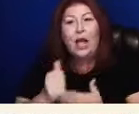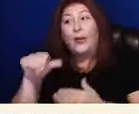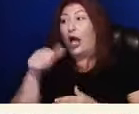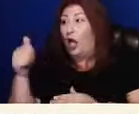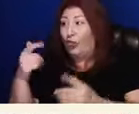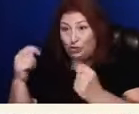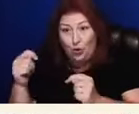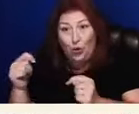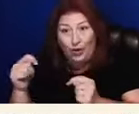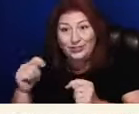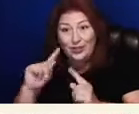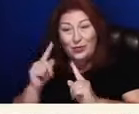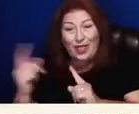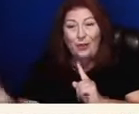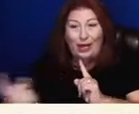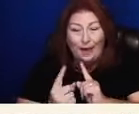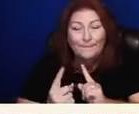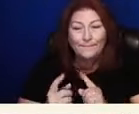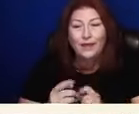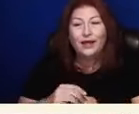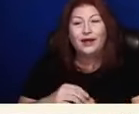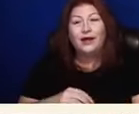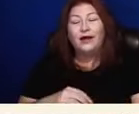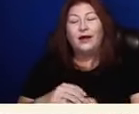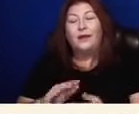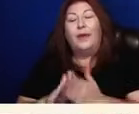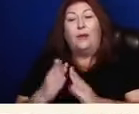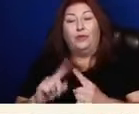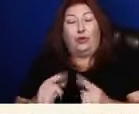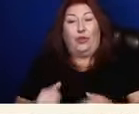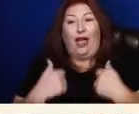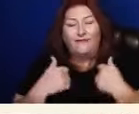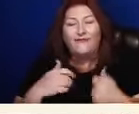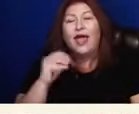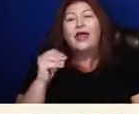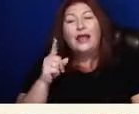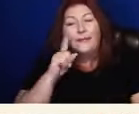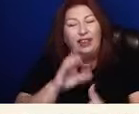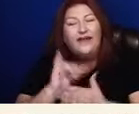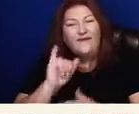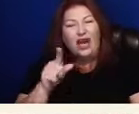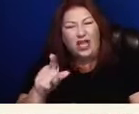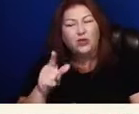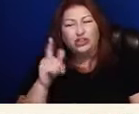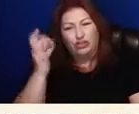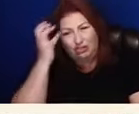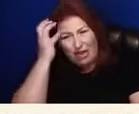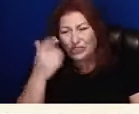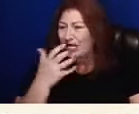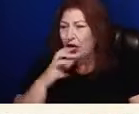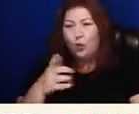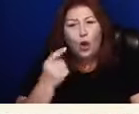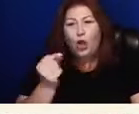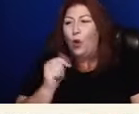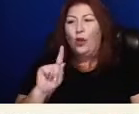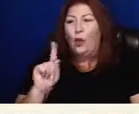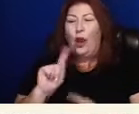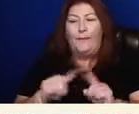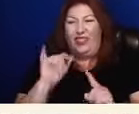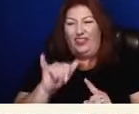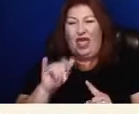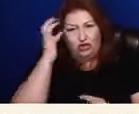right, whenever they would come to life. And so he believed that he was trash and he did not want to go anywhere but that because he